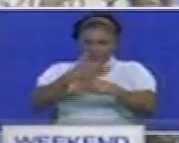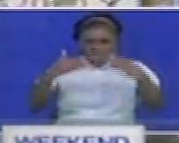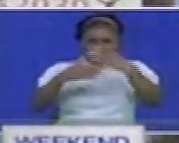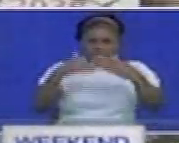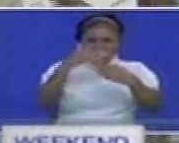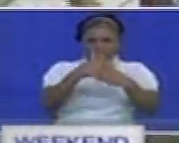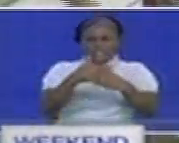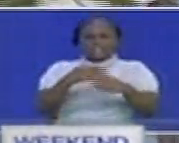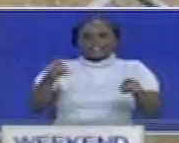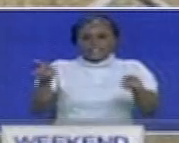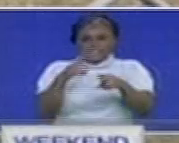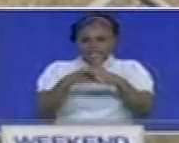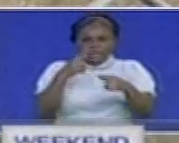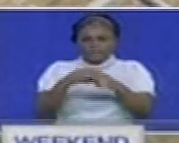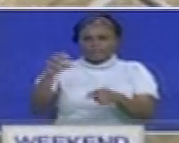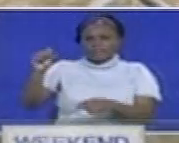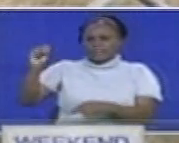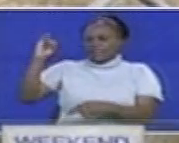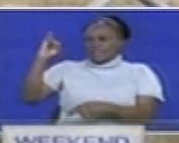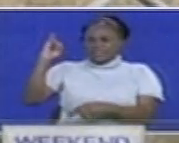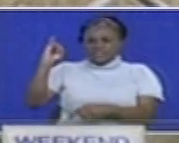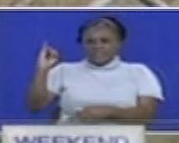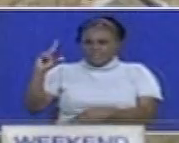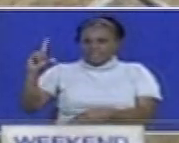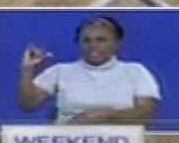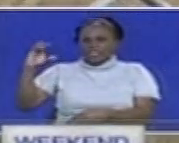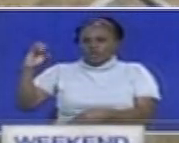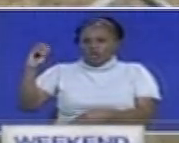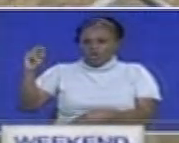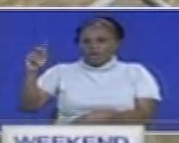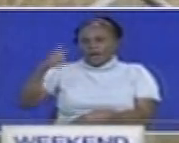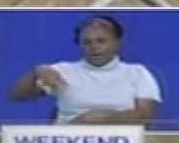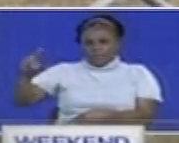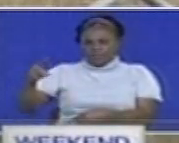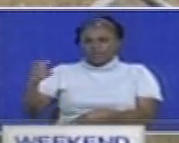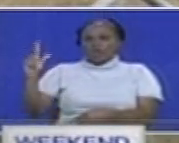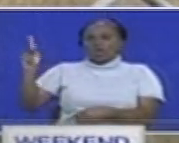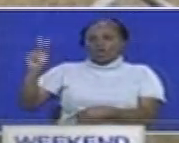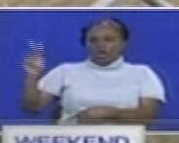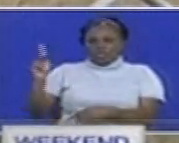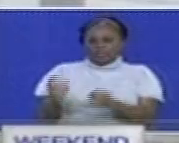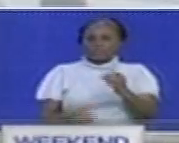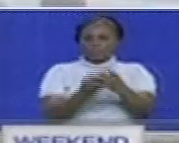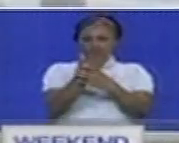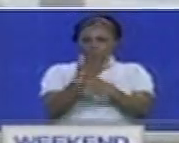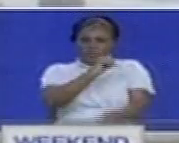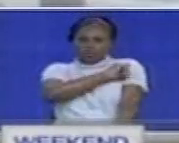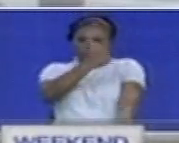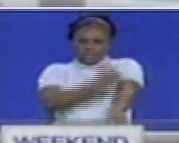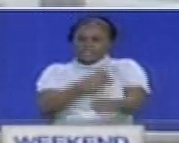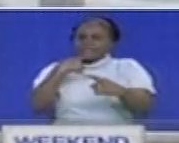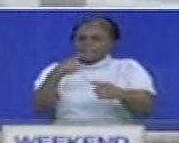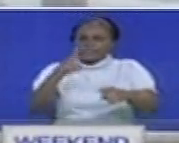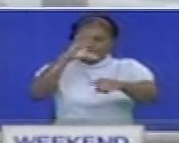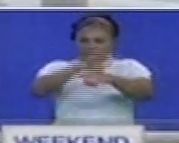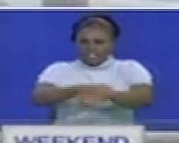been dubbed as Kenya's Silicon Valley, has been approved. The Konza Technopolis Development Authority has also secured